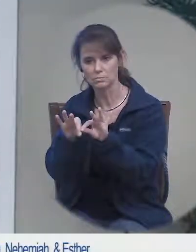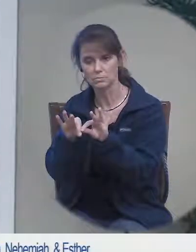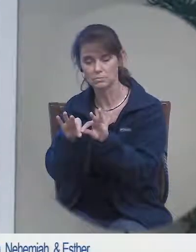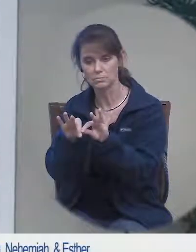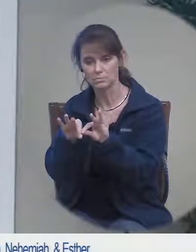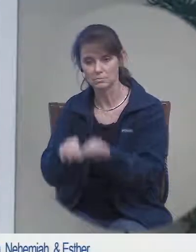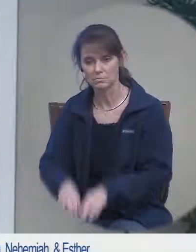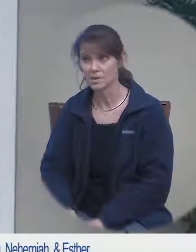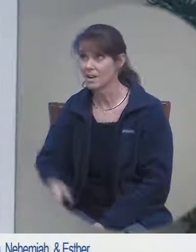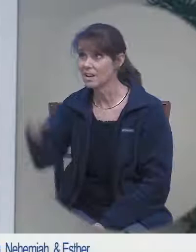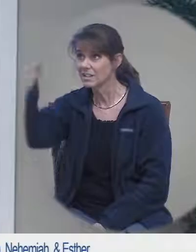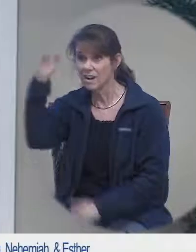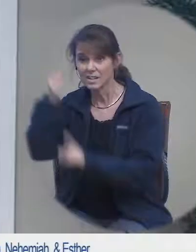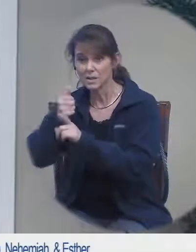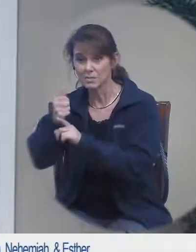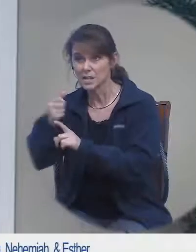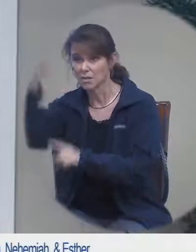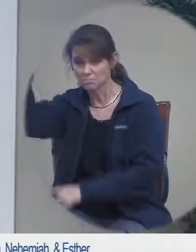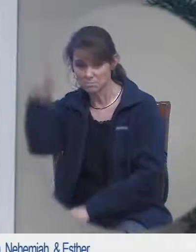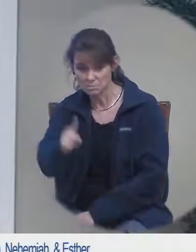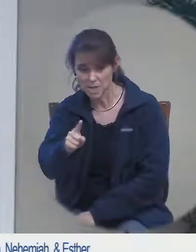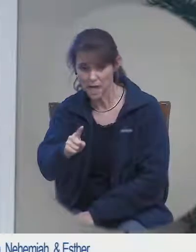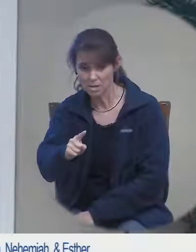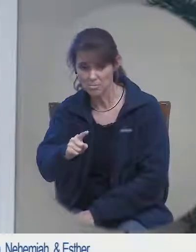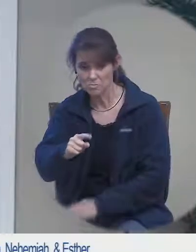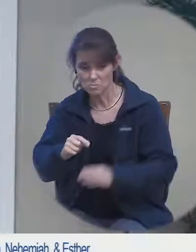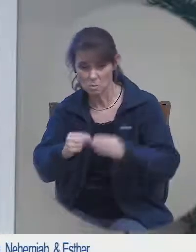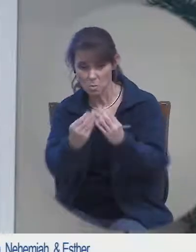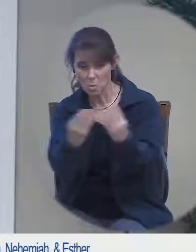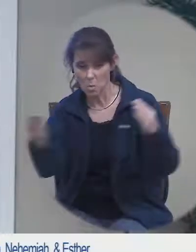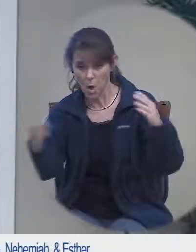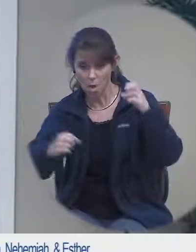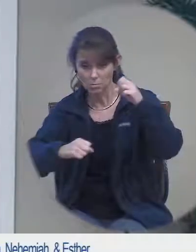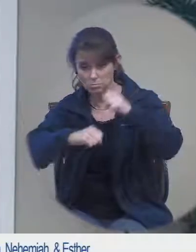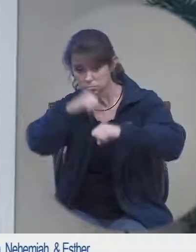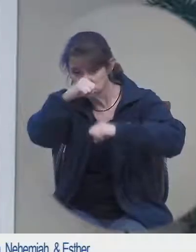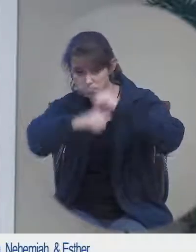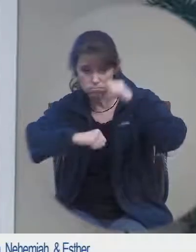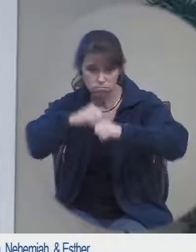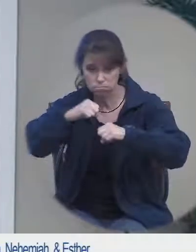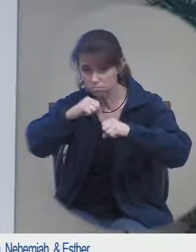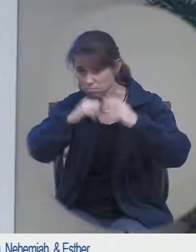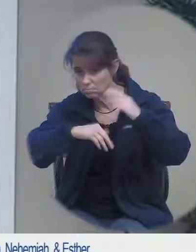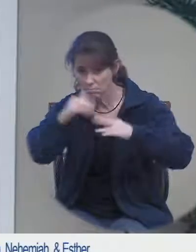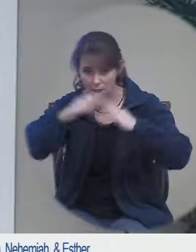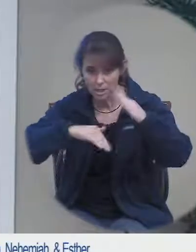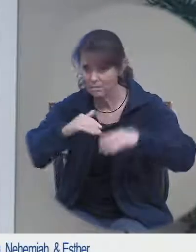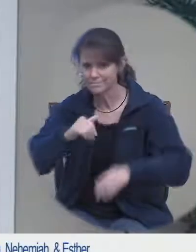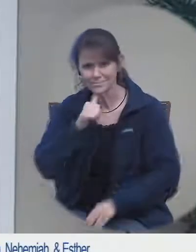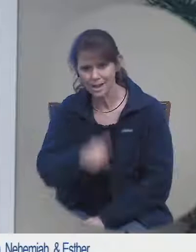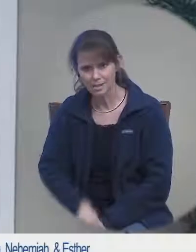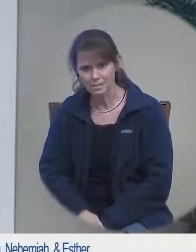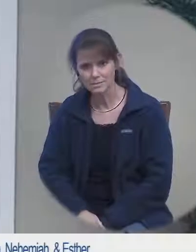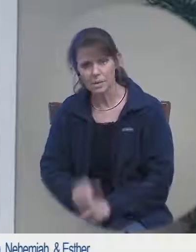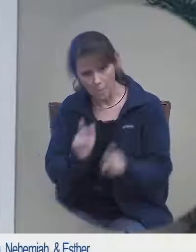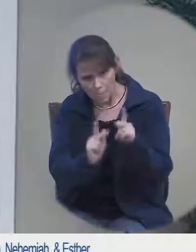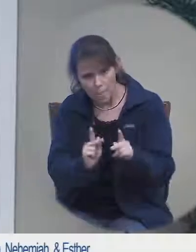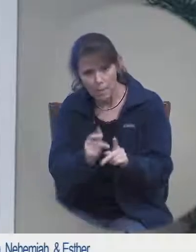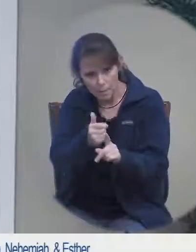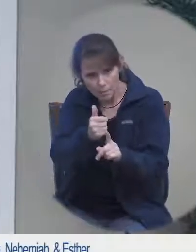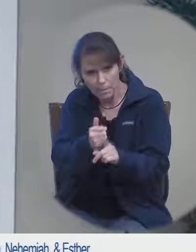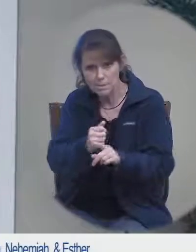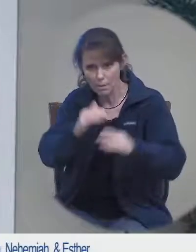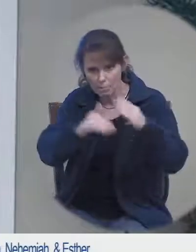lay any of the stones in the wall? No, the people did that. Did God move